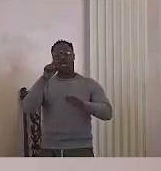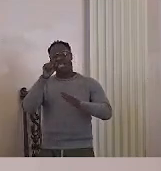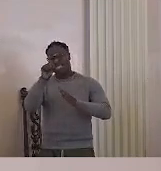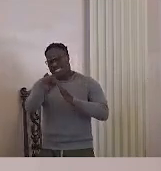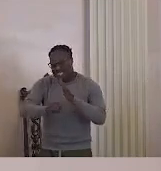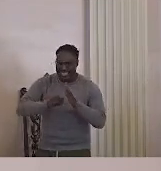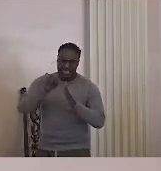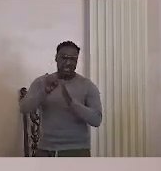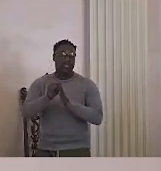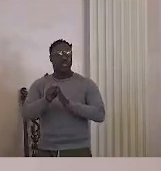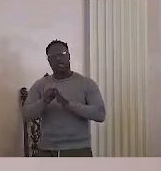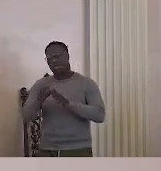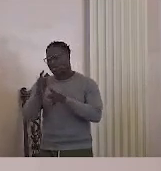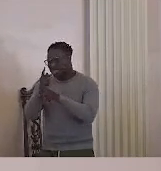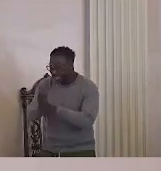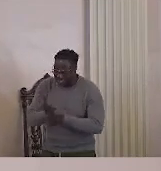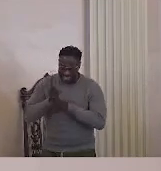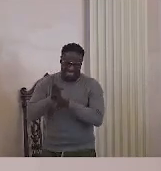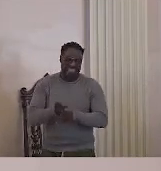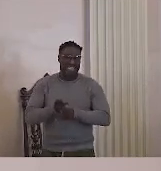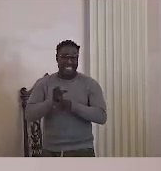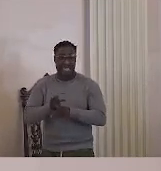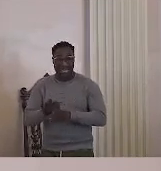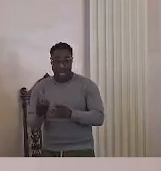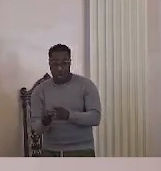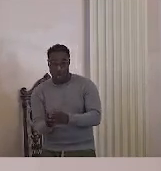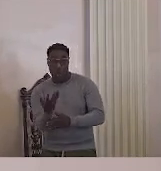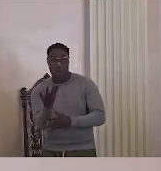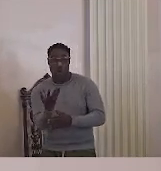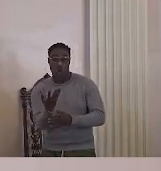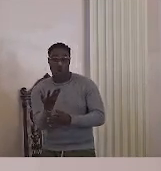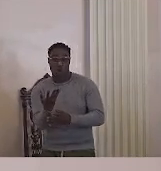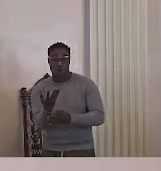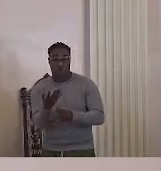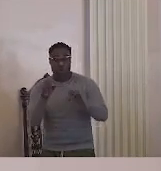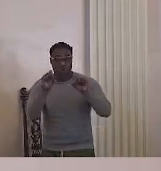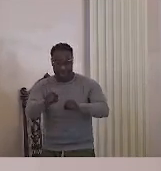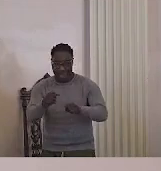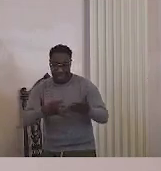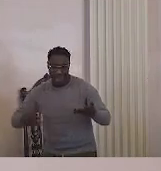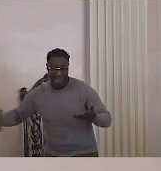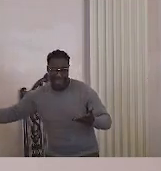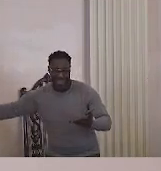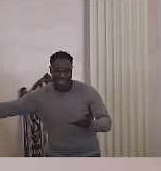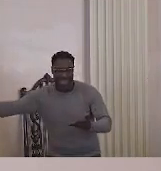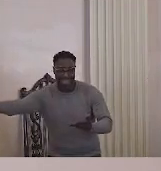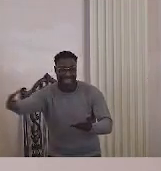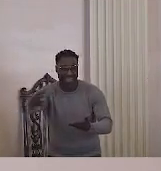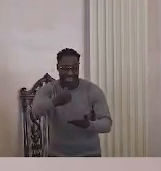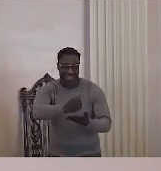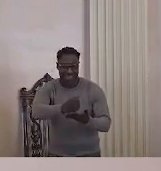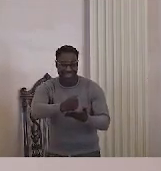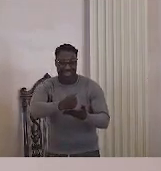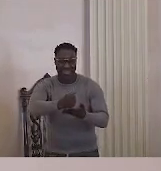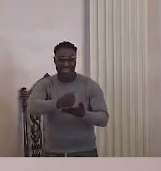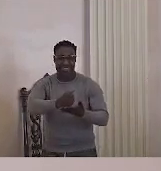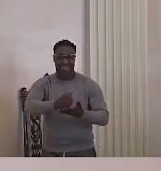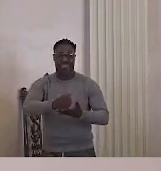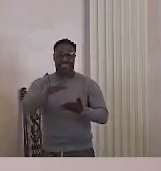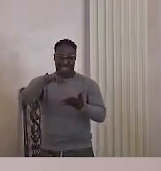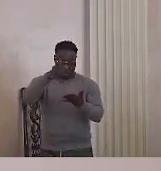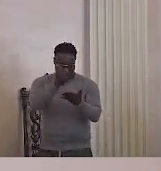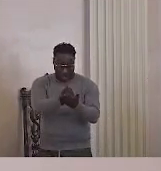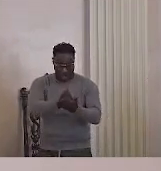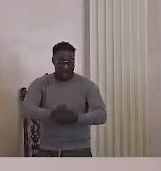of tending and growth, the harvest comes. Blessed be.